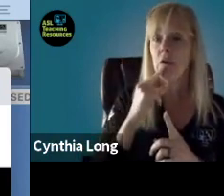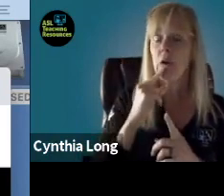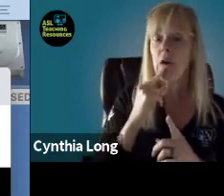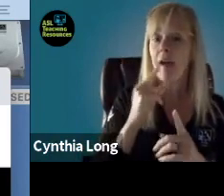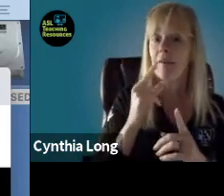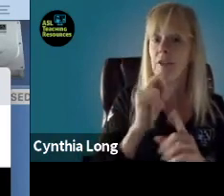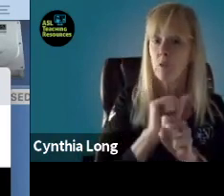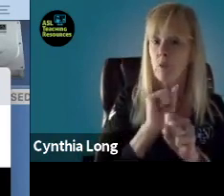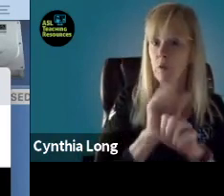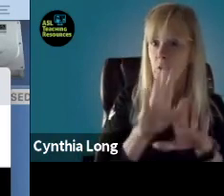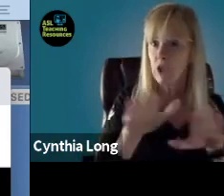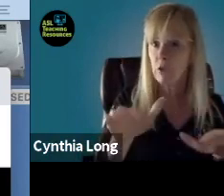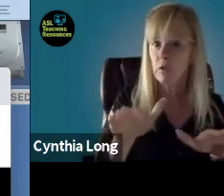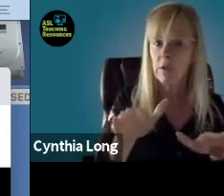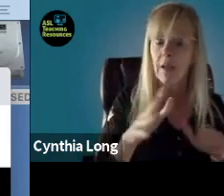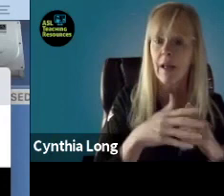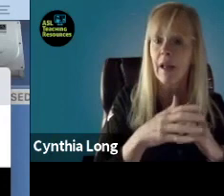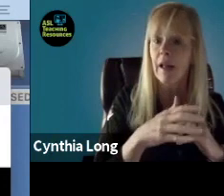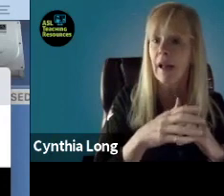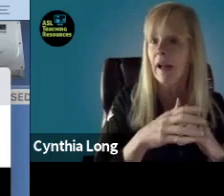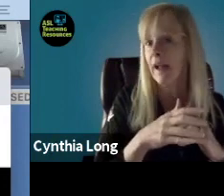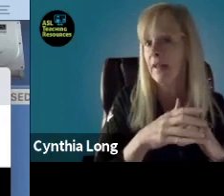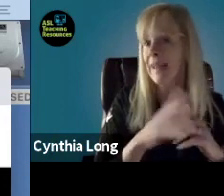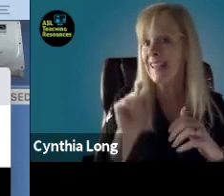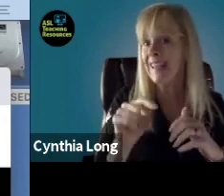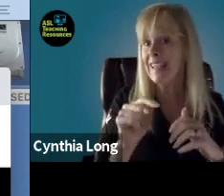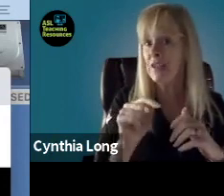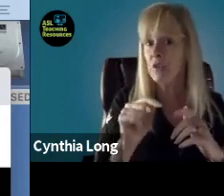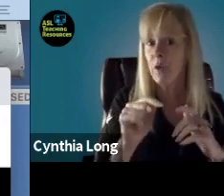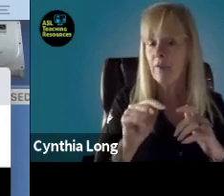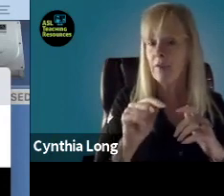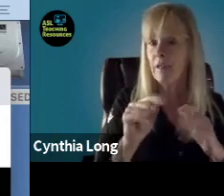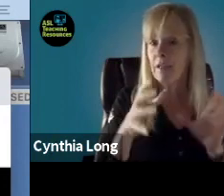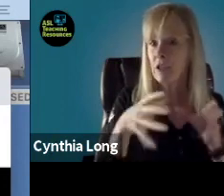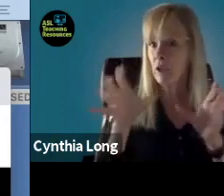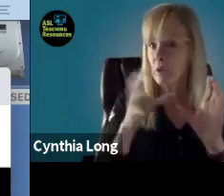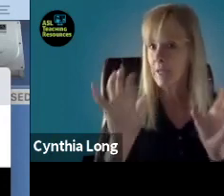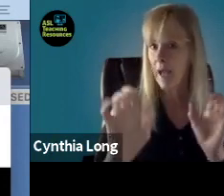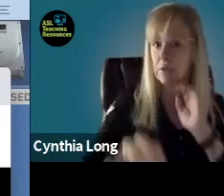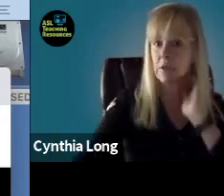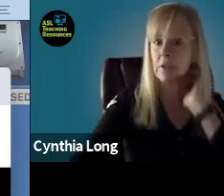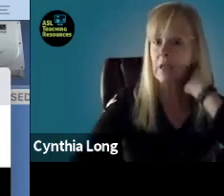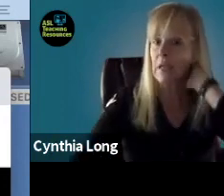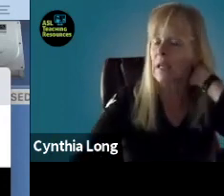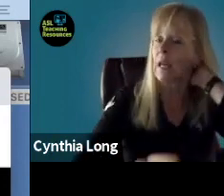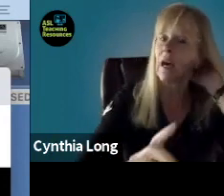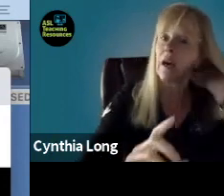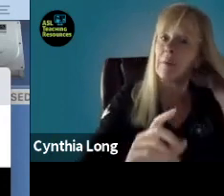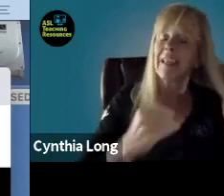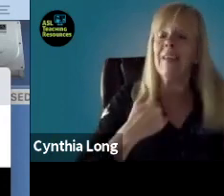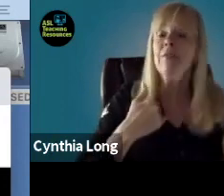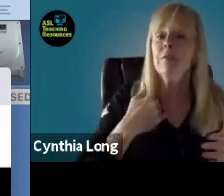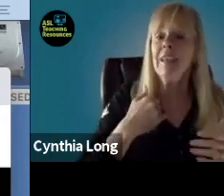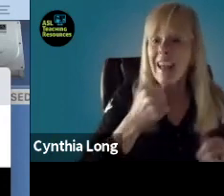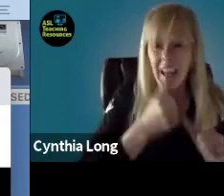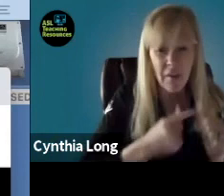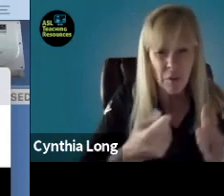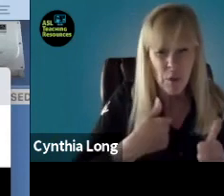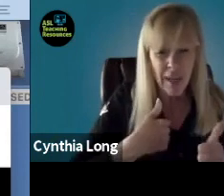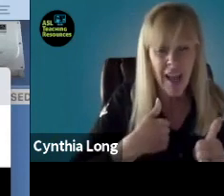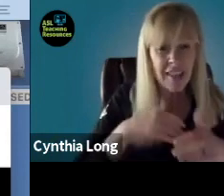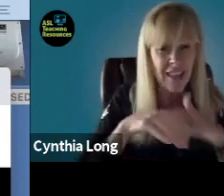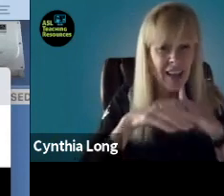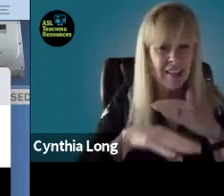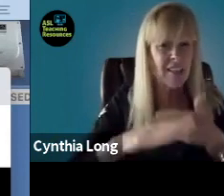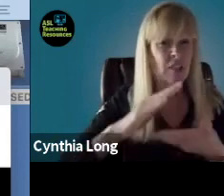if you are having to work with children and that need to have things closed captioned. If not